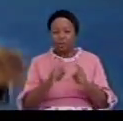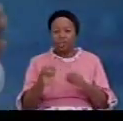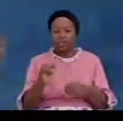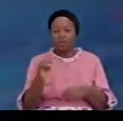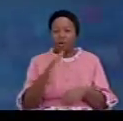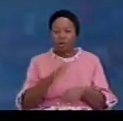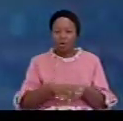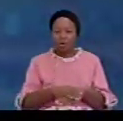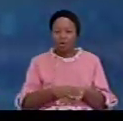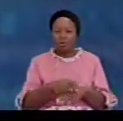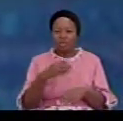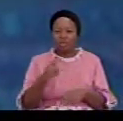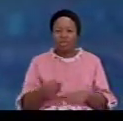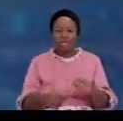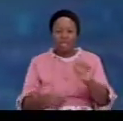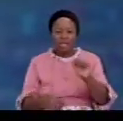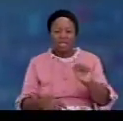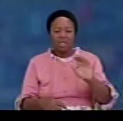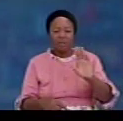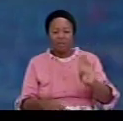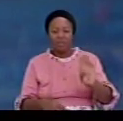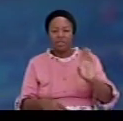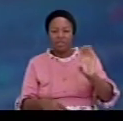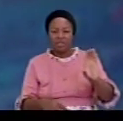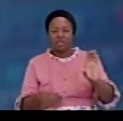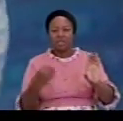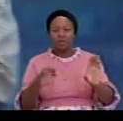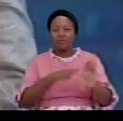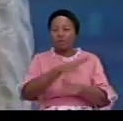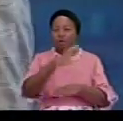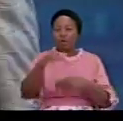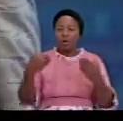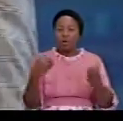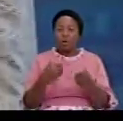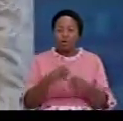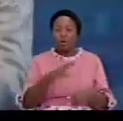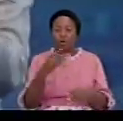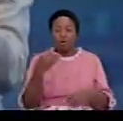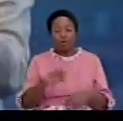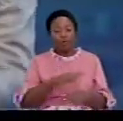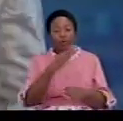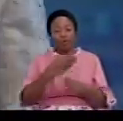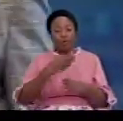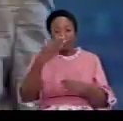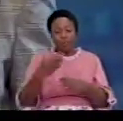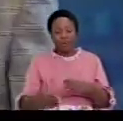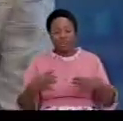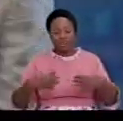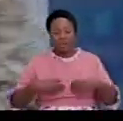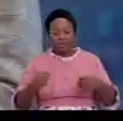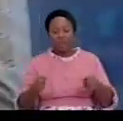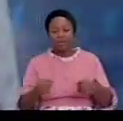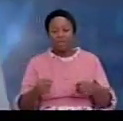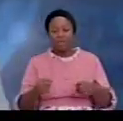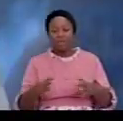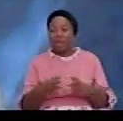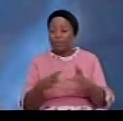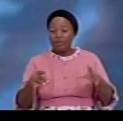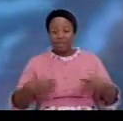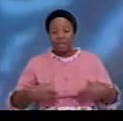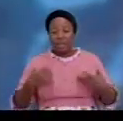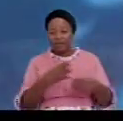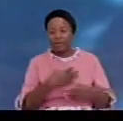I'm talking on the ABC of all round abundant life and renewal.